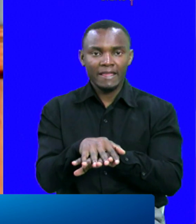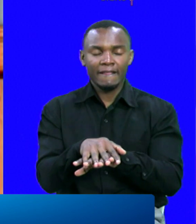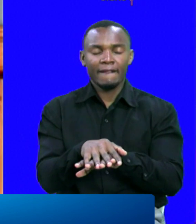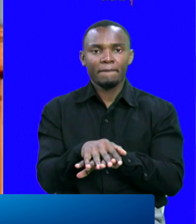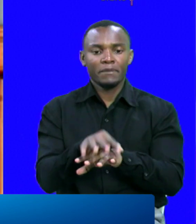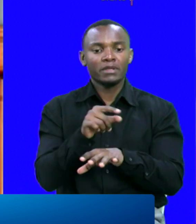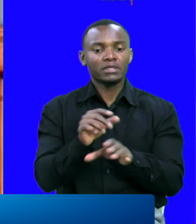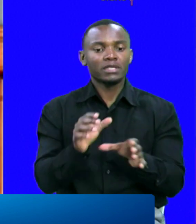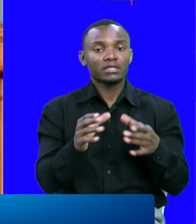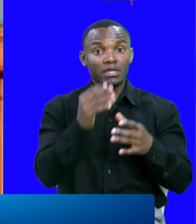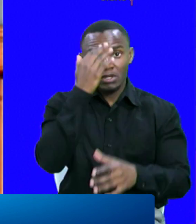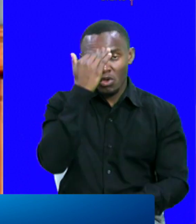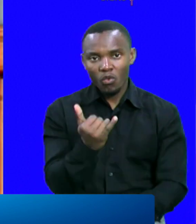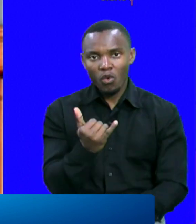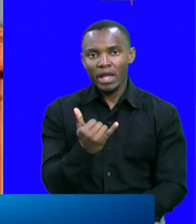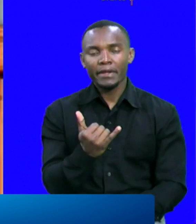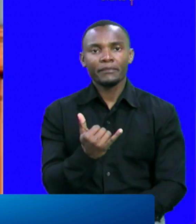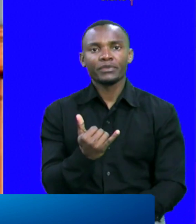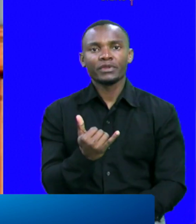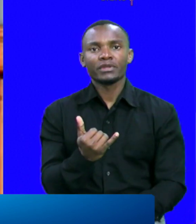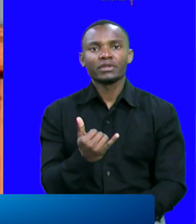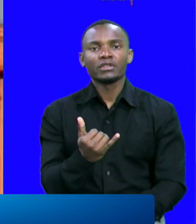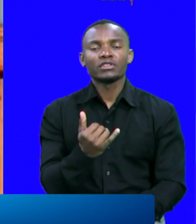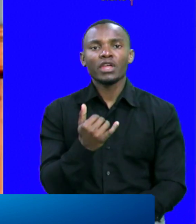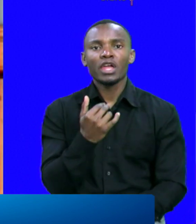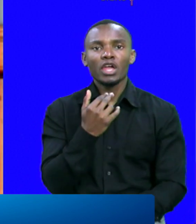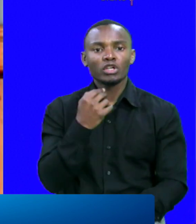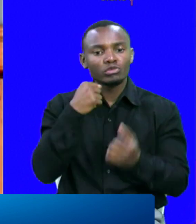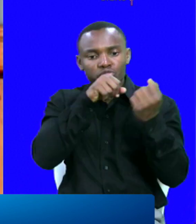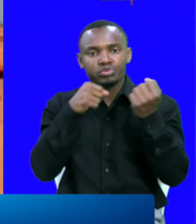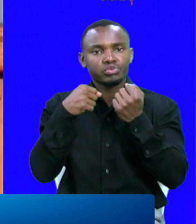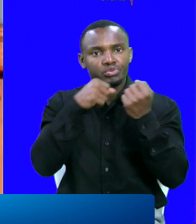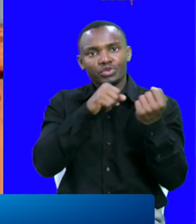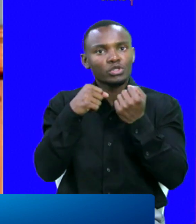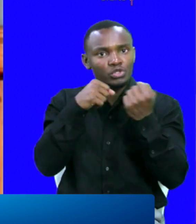sugar subsector, and we are streamlining